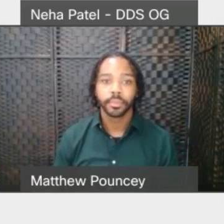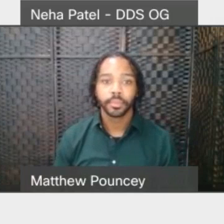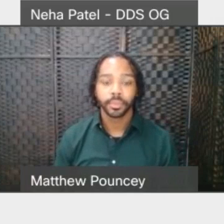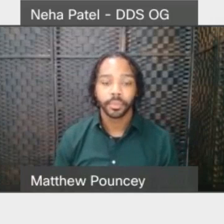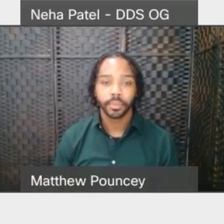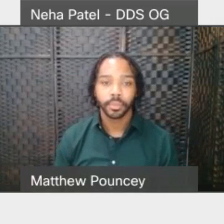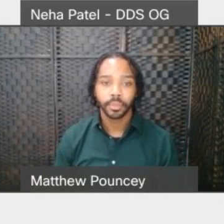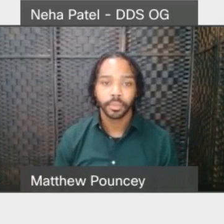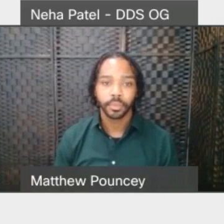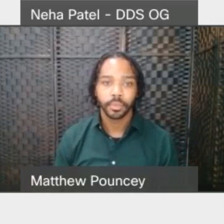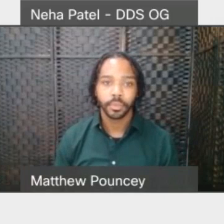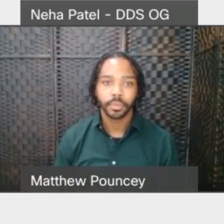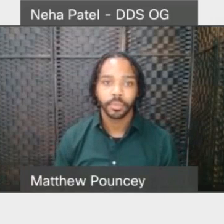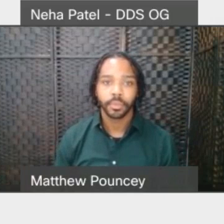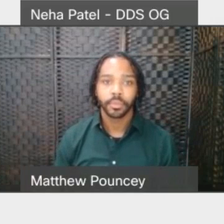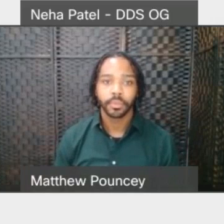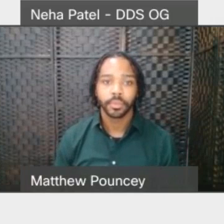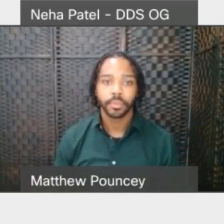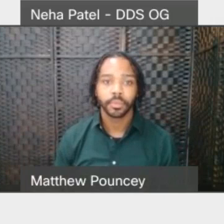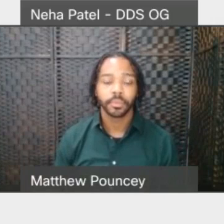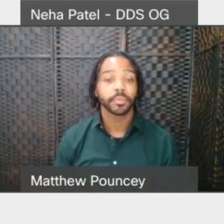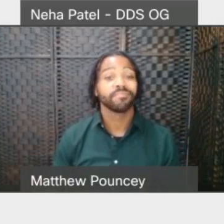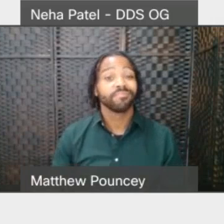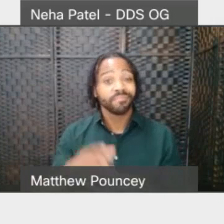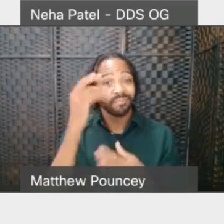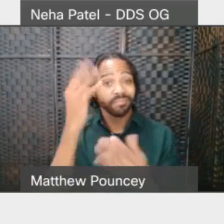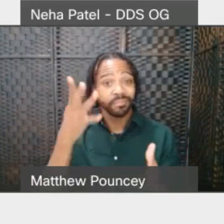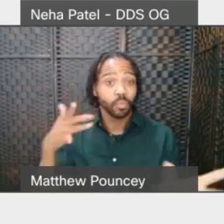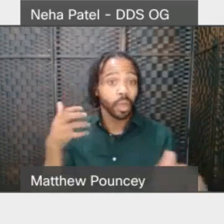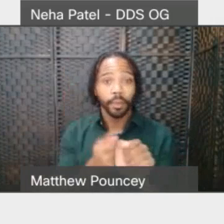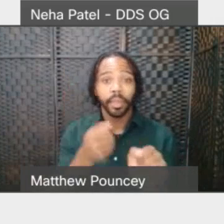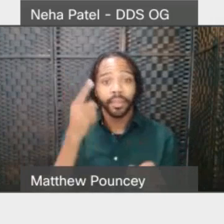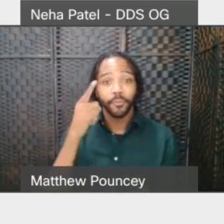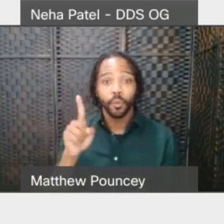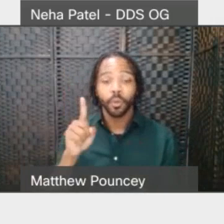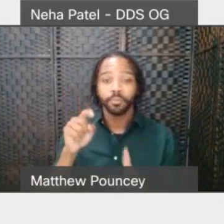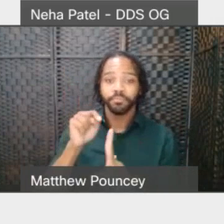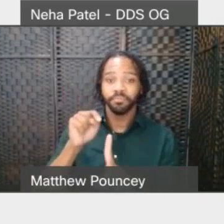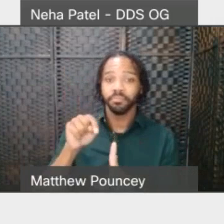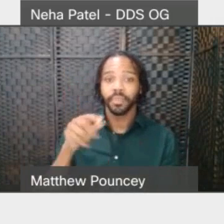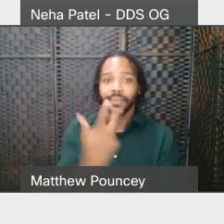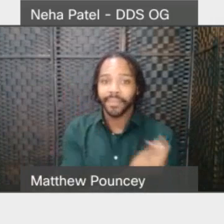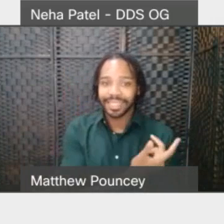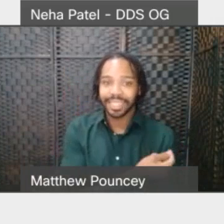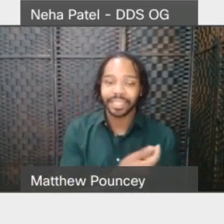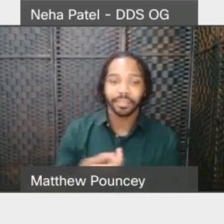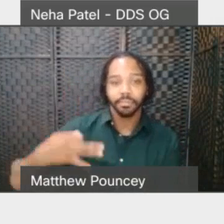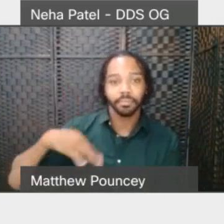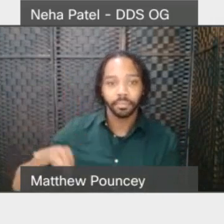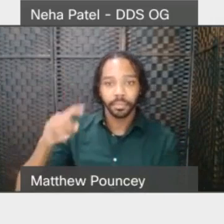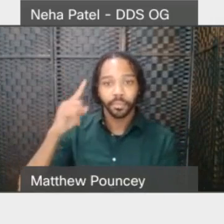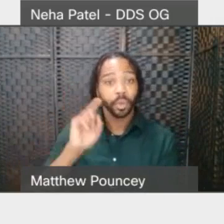Just as an update regarding vaccination incentives in Arpa,